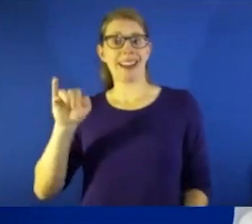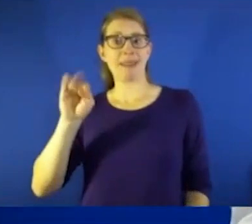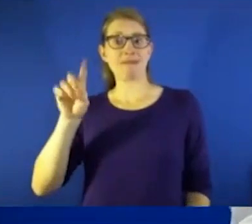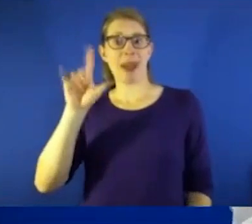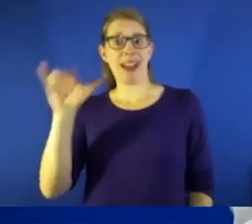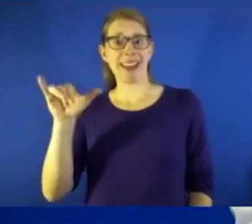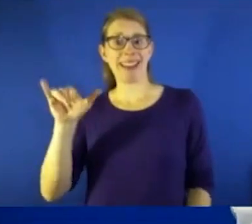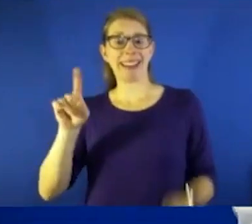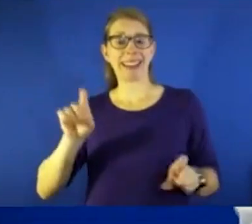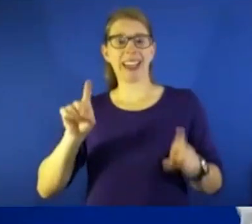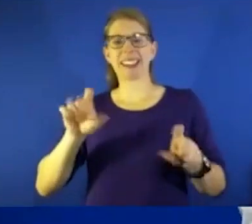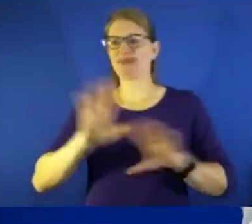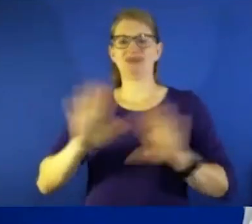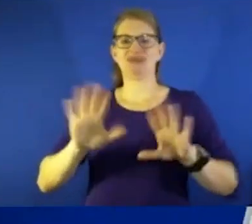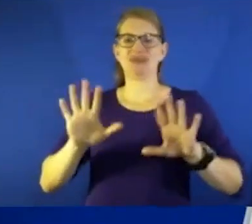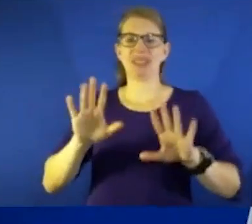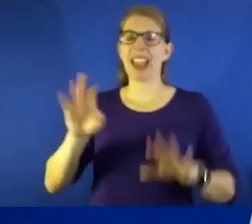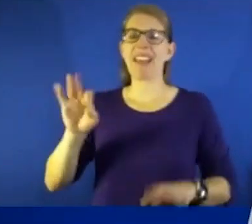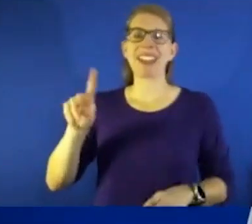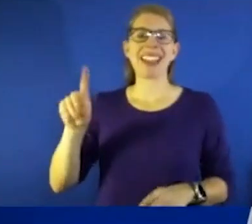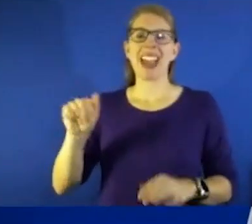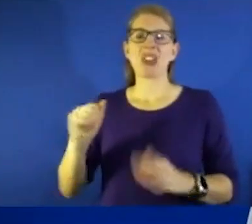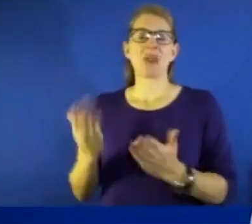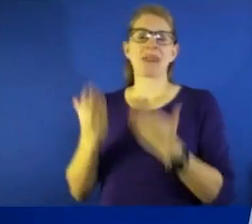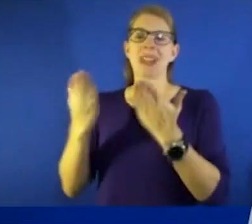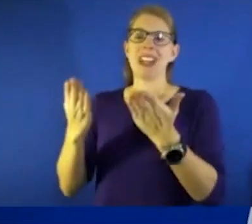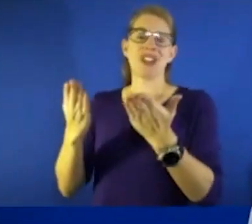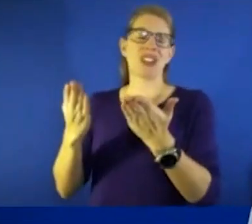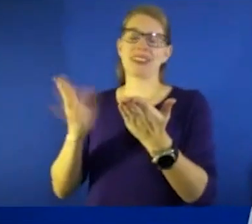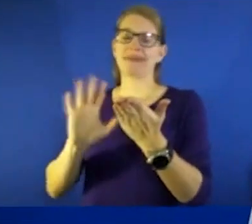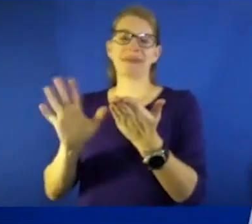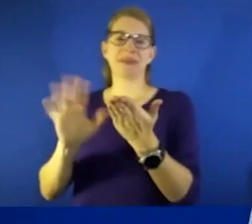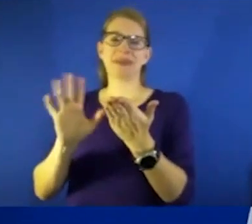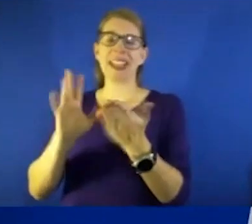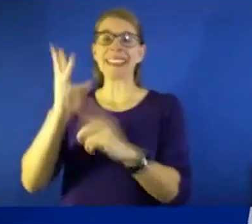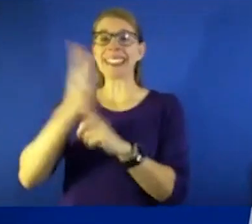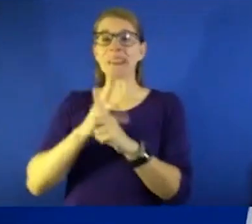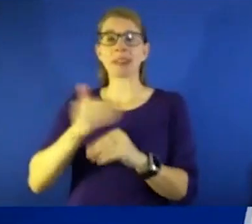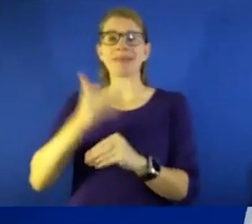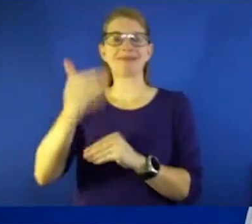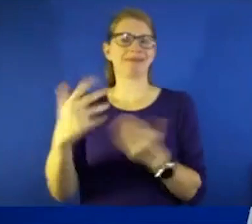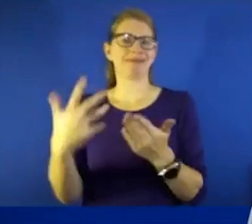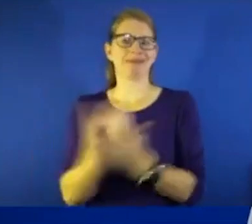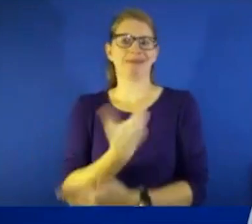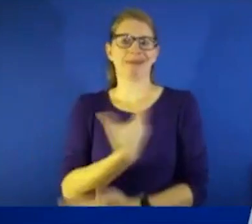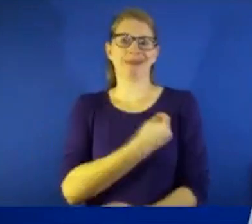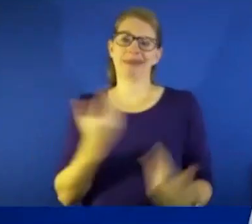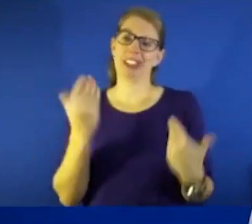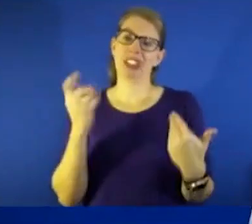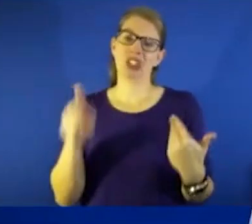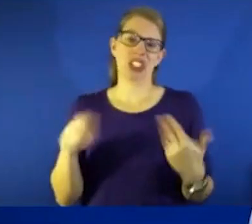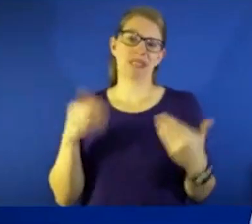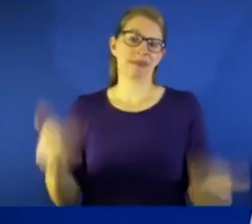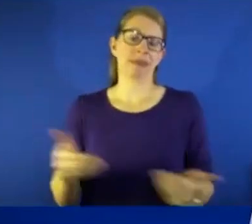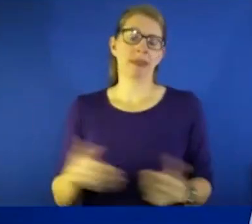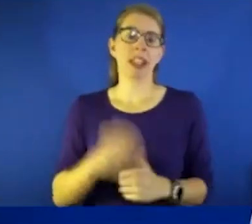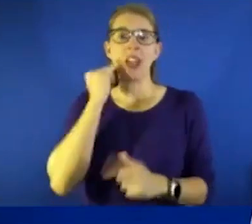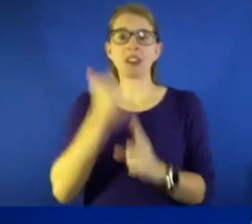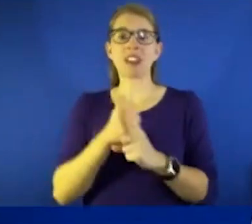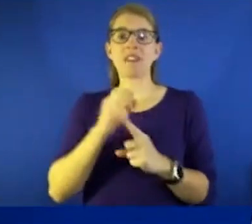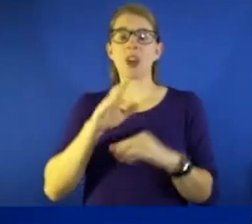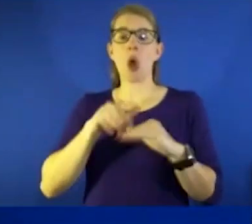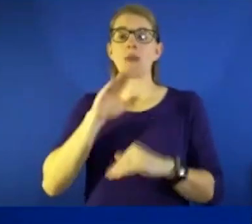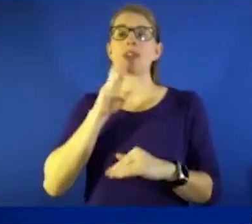pretty clear on the FDA recommendations. They've just said at 6 months you should go ahead and get a booster, especially if you're over 65, you have chronic